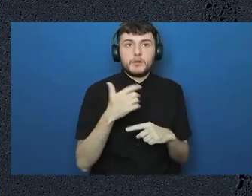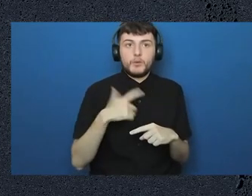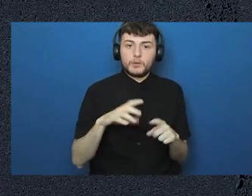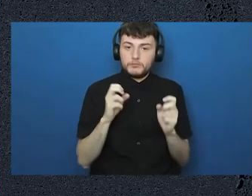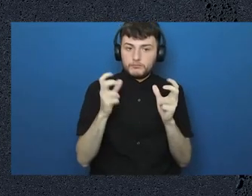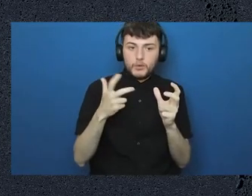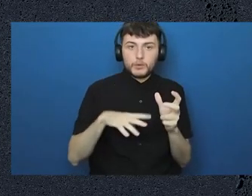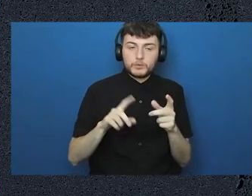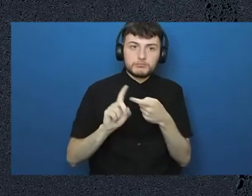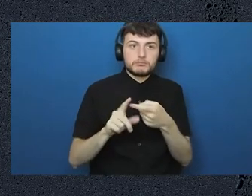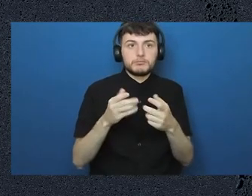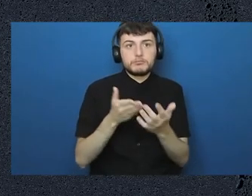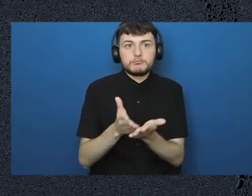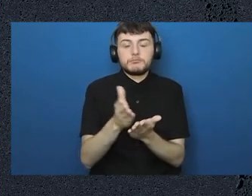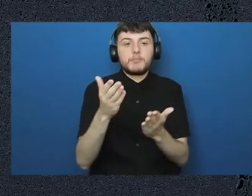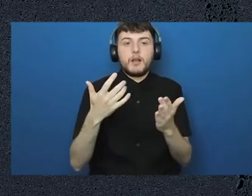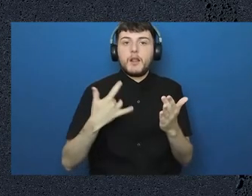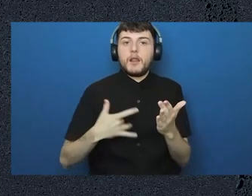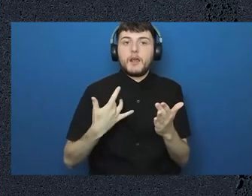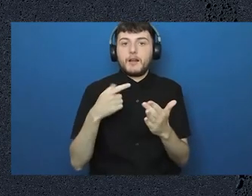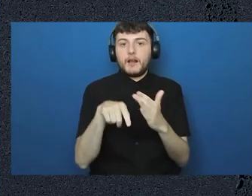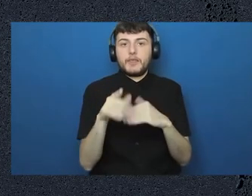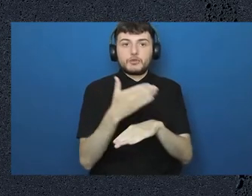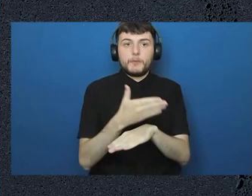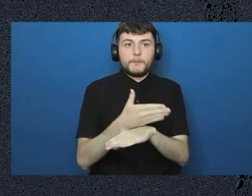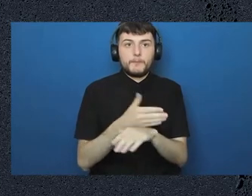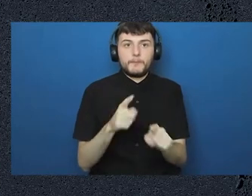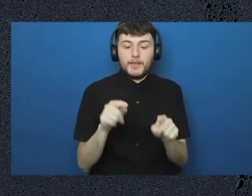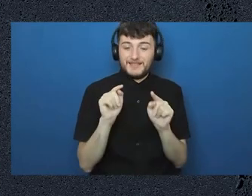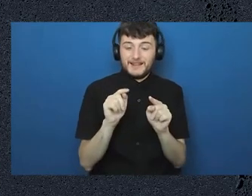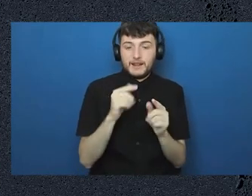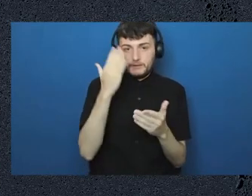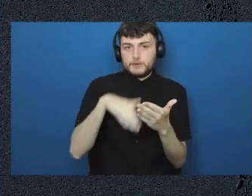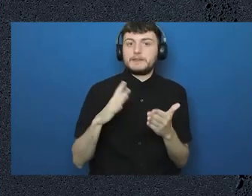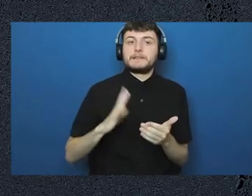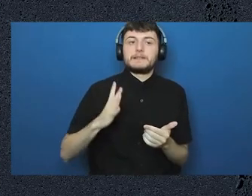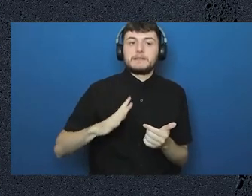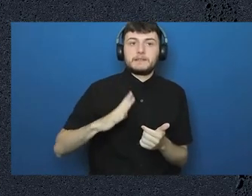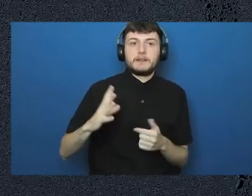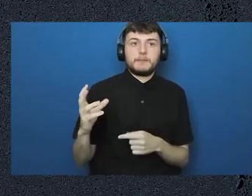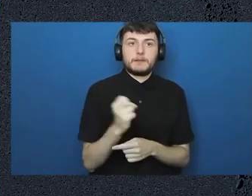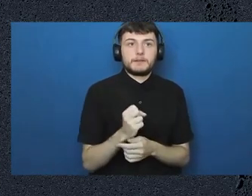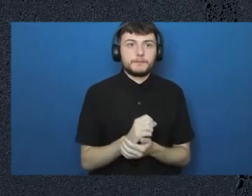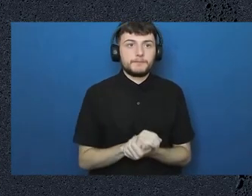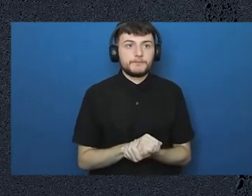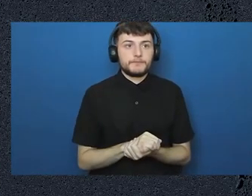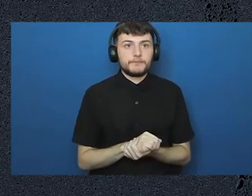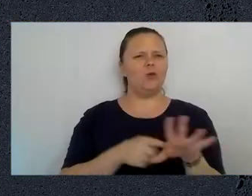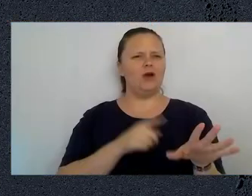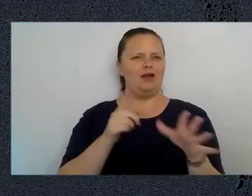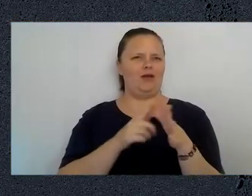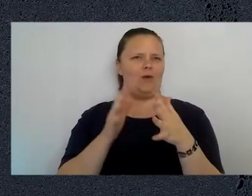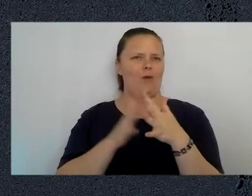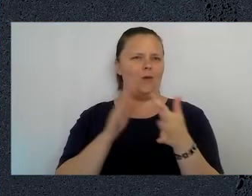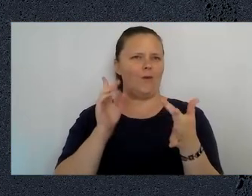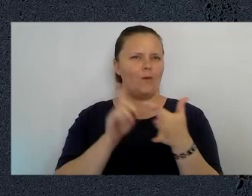bigger. So a bit of awe needs to be in there. Yeah. Could I come back to the minister in the